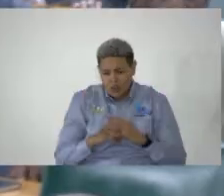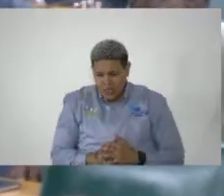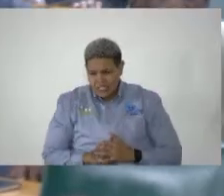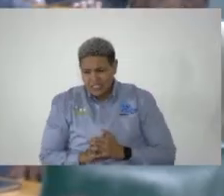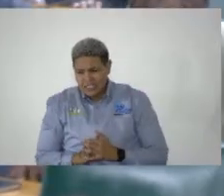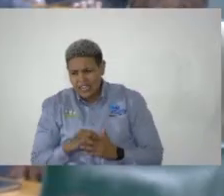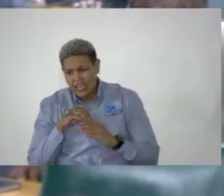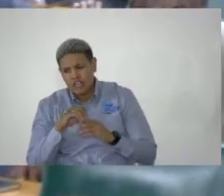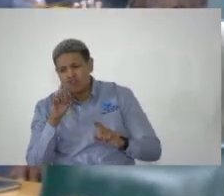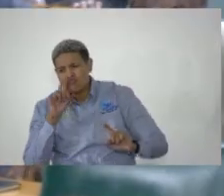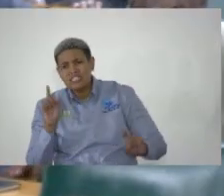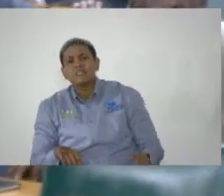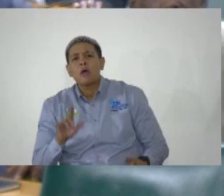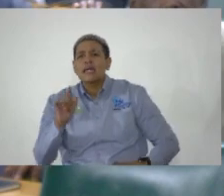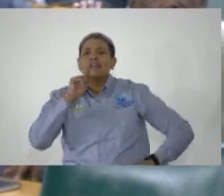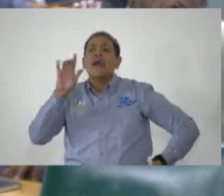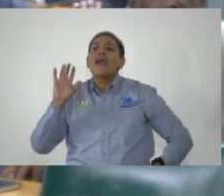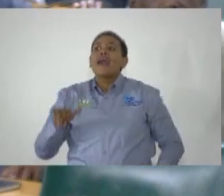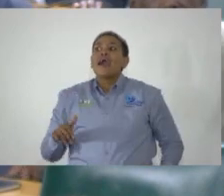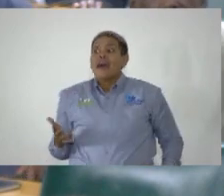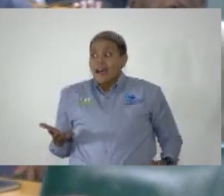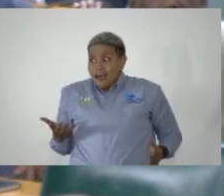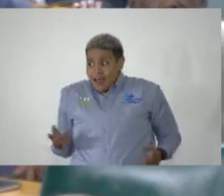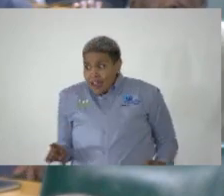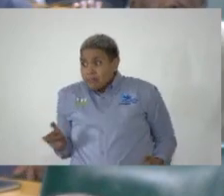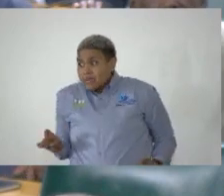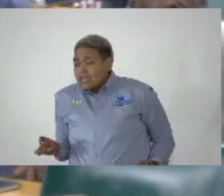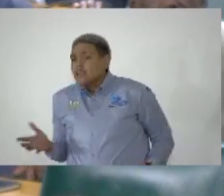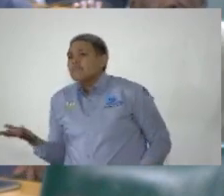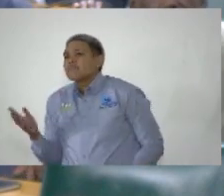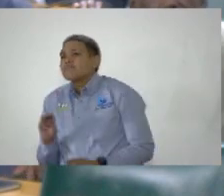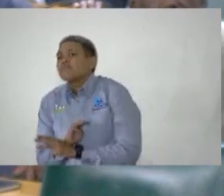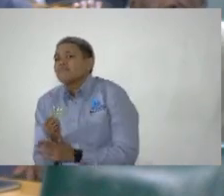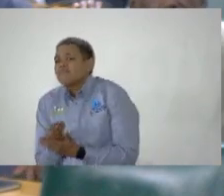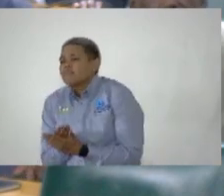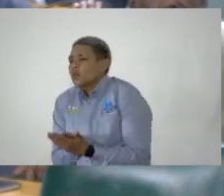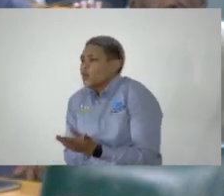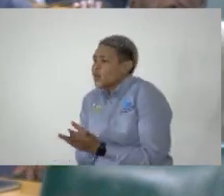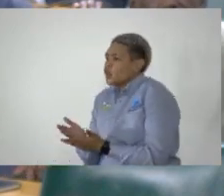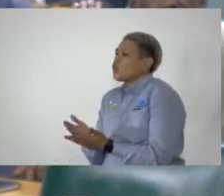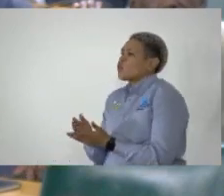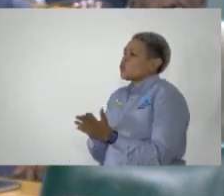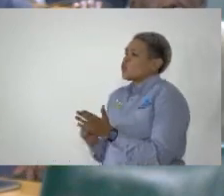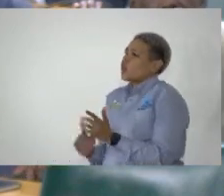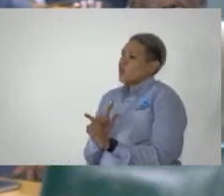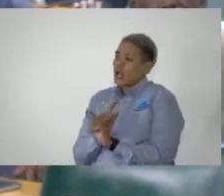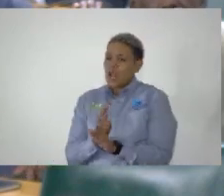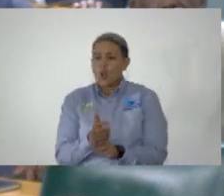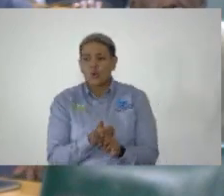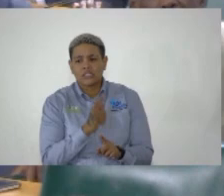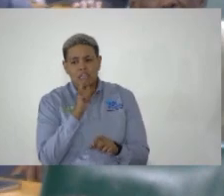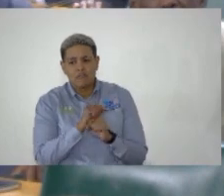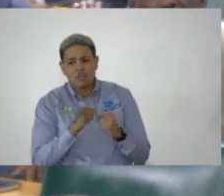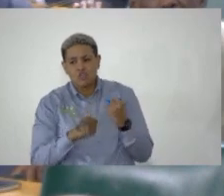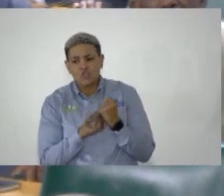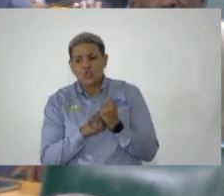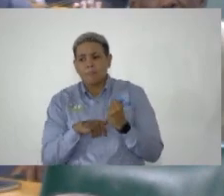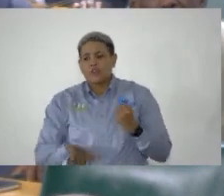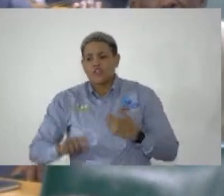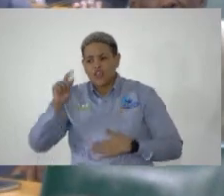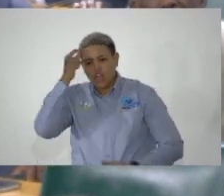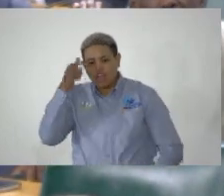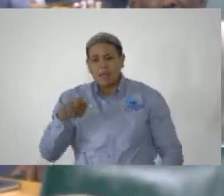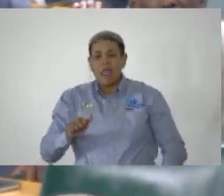In response to that need, Madam Speaker, the Ministry of Finance, through the Student Loan Bureau, in support of this government